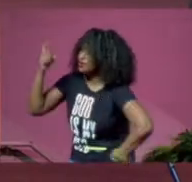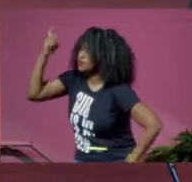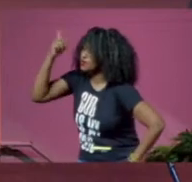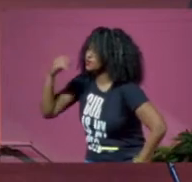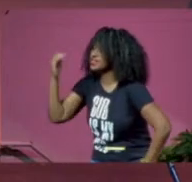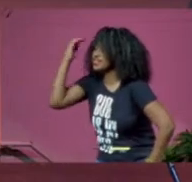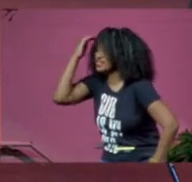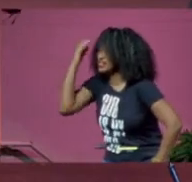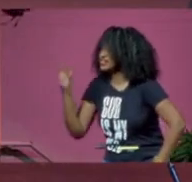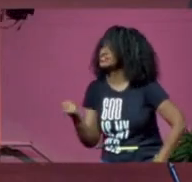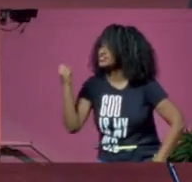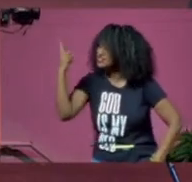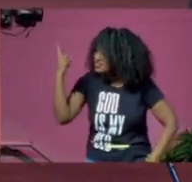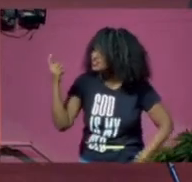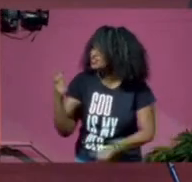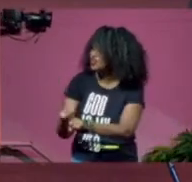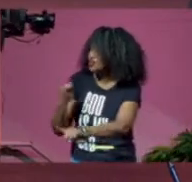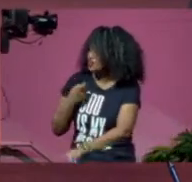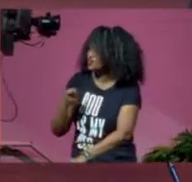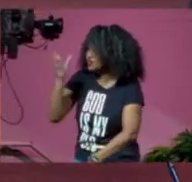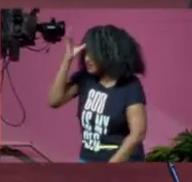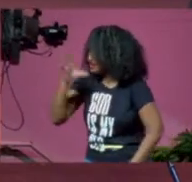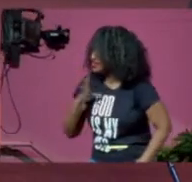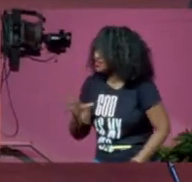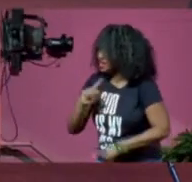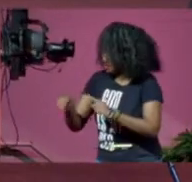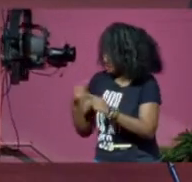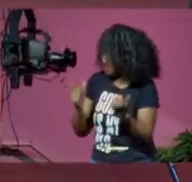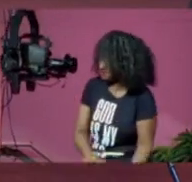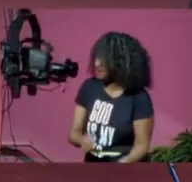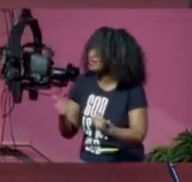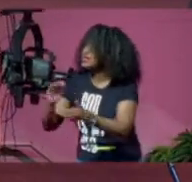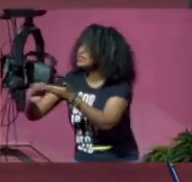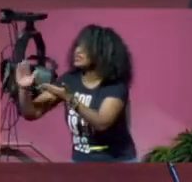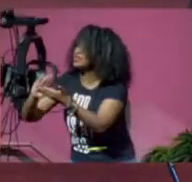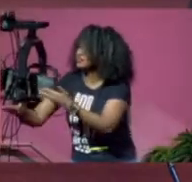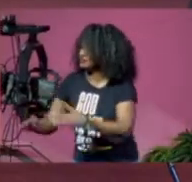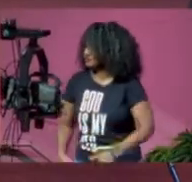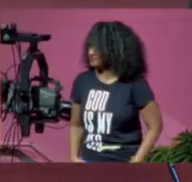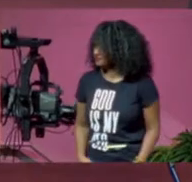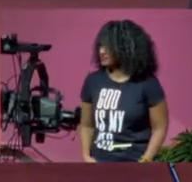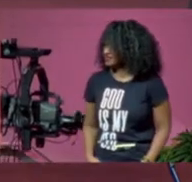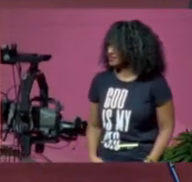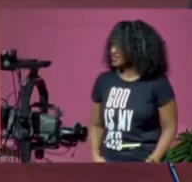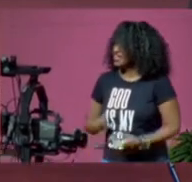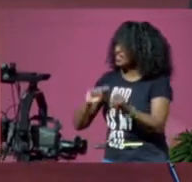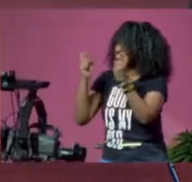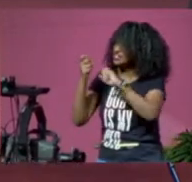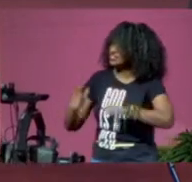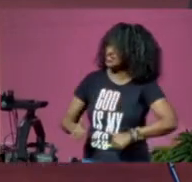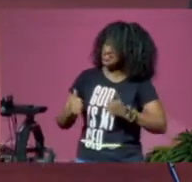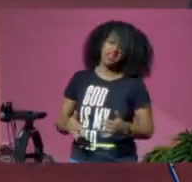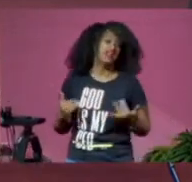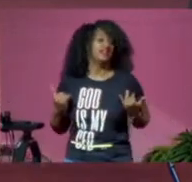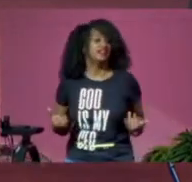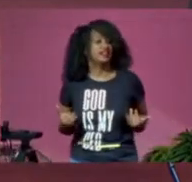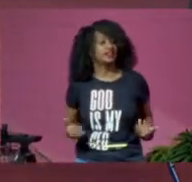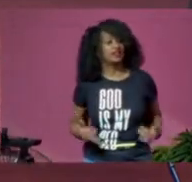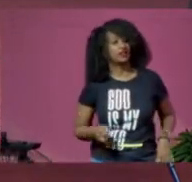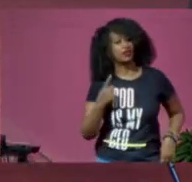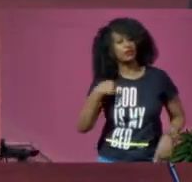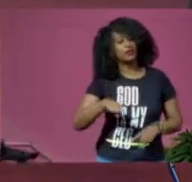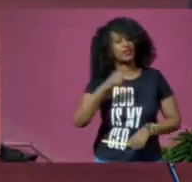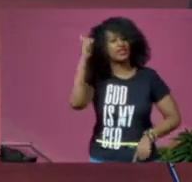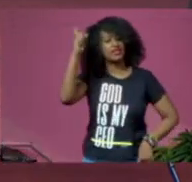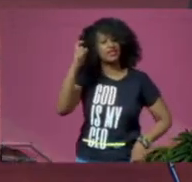and understanding concerning baptism and forgiveness and repentance. And I think it's appropriate to pause to preach